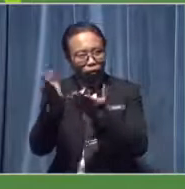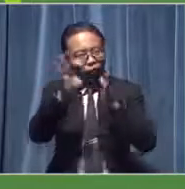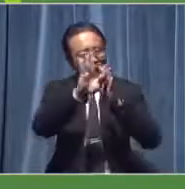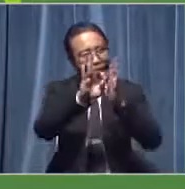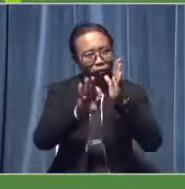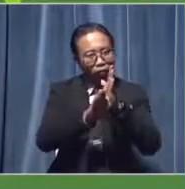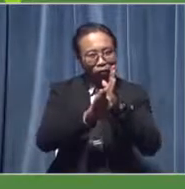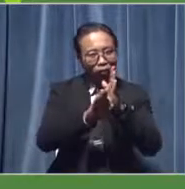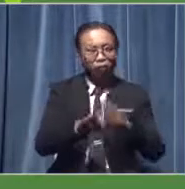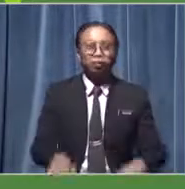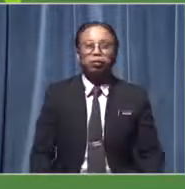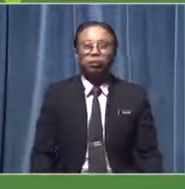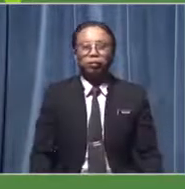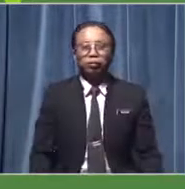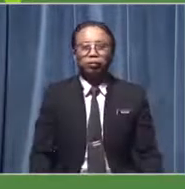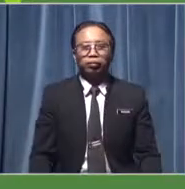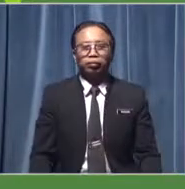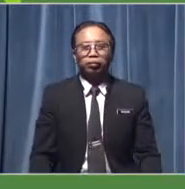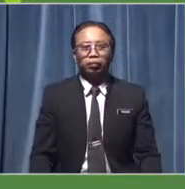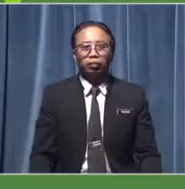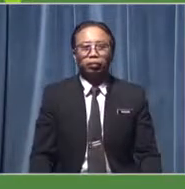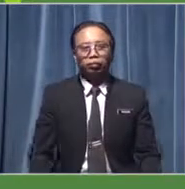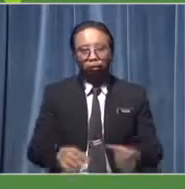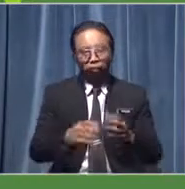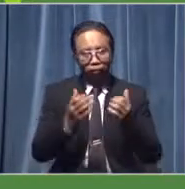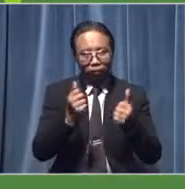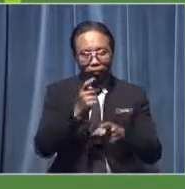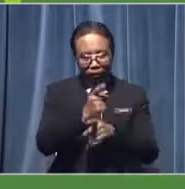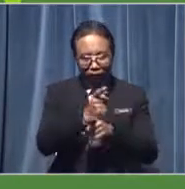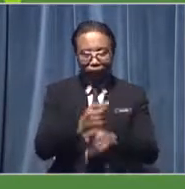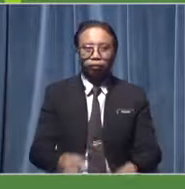C2 times delta V respectively.